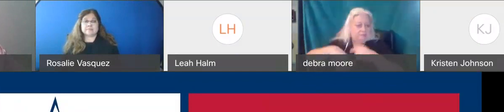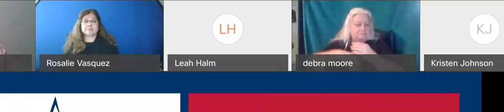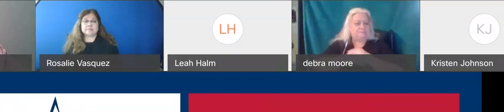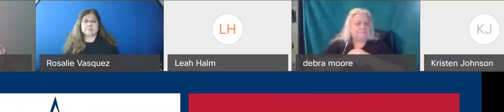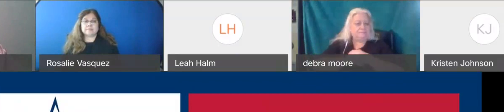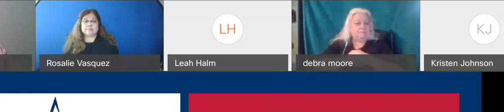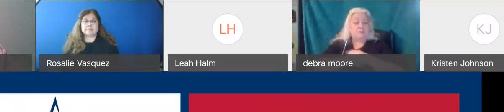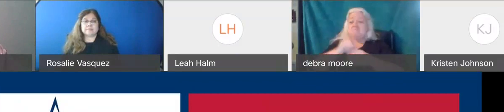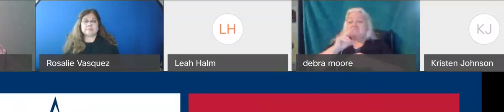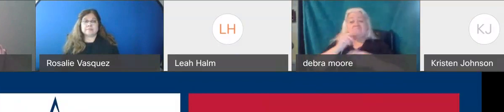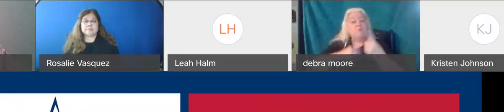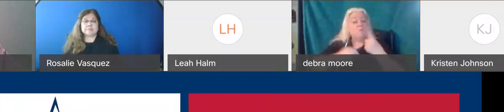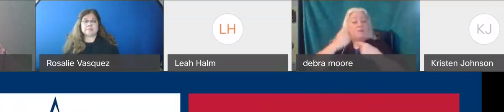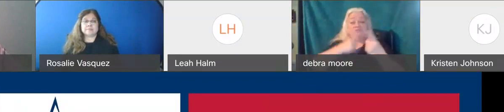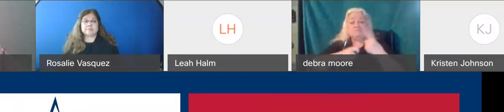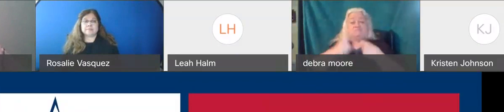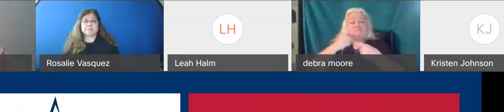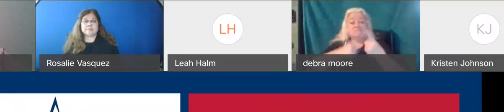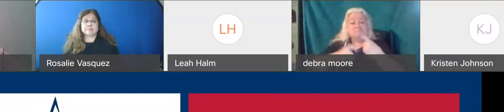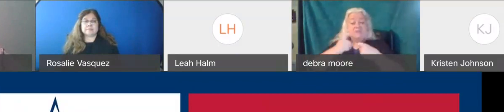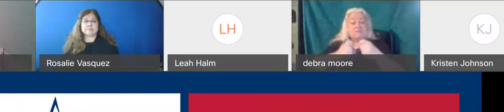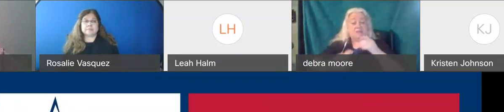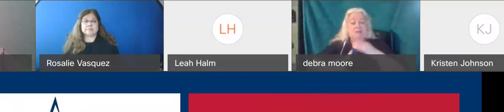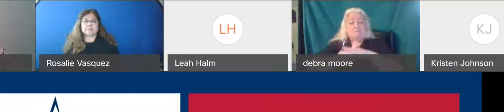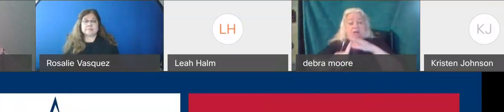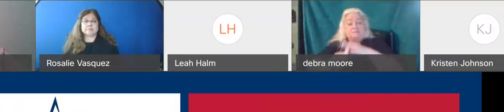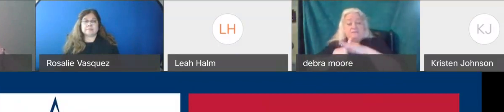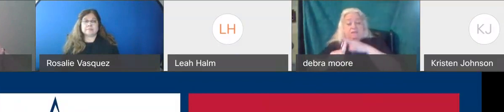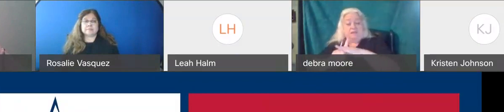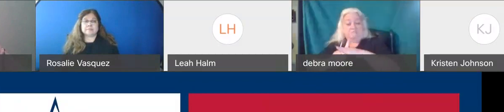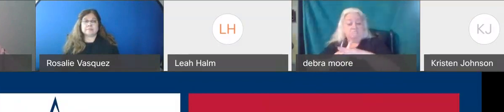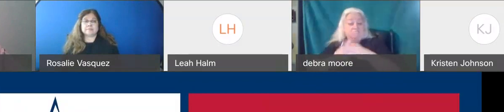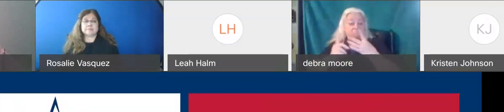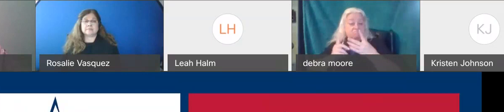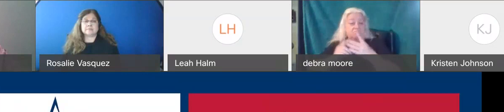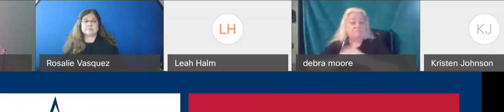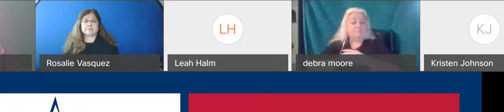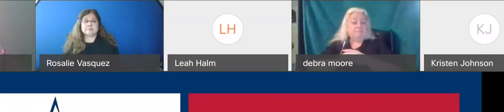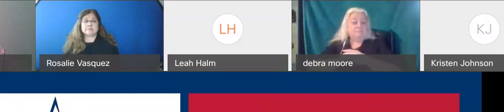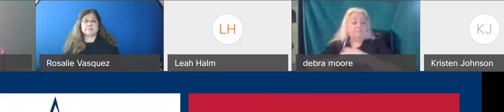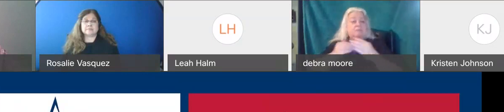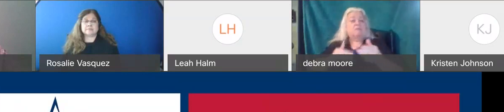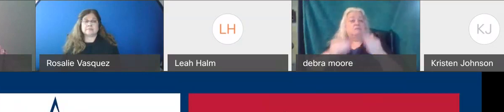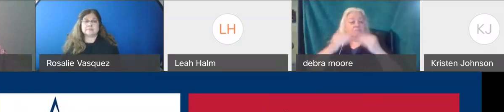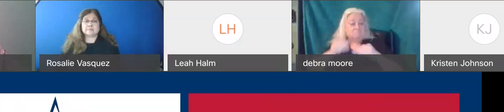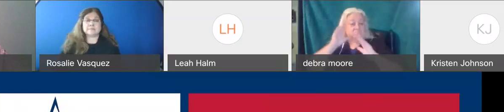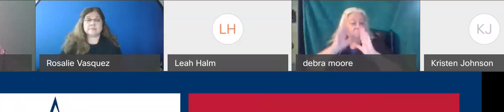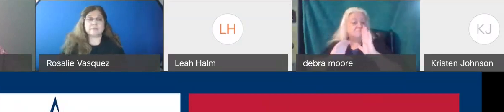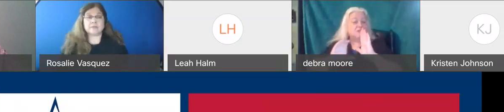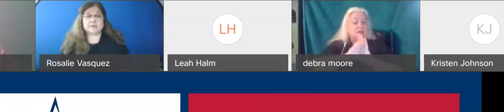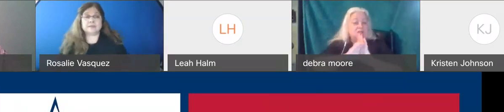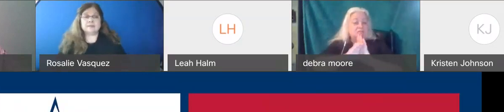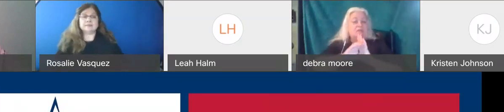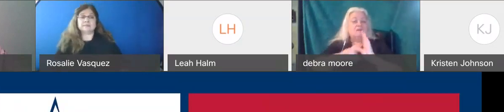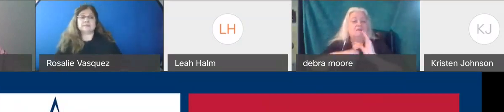I don't see any questions popping up. If anything comes up, though, let me see. I'm going to move to the next slide, but if anything comes up, feel